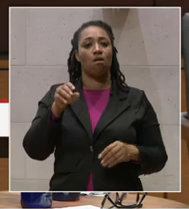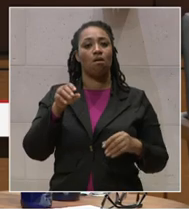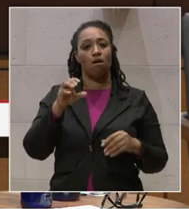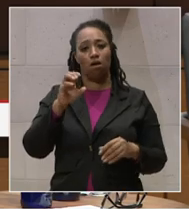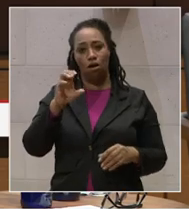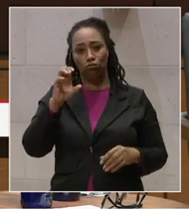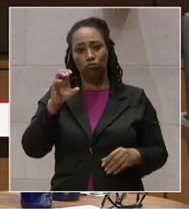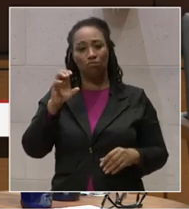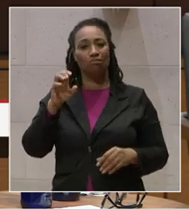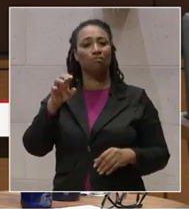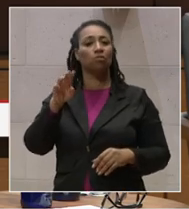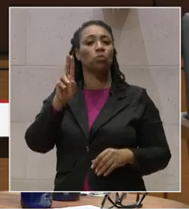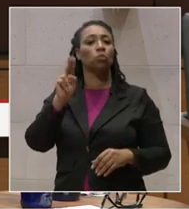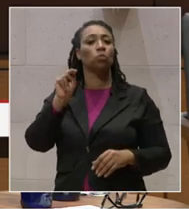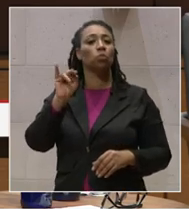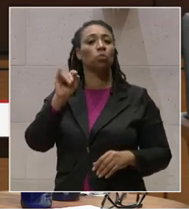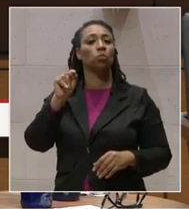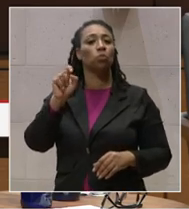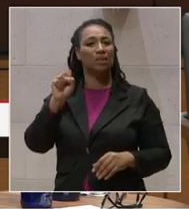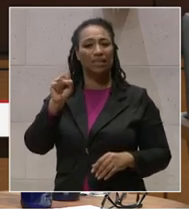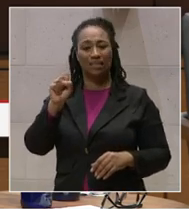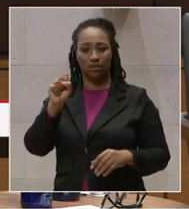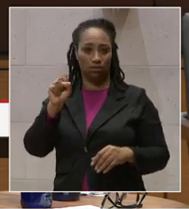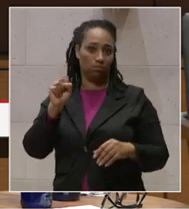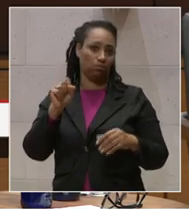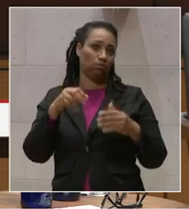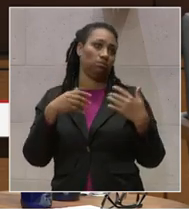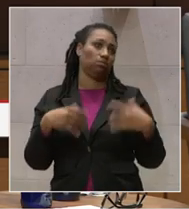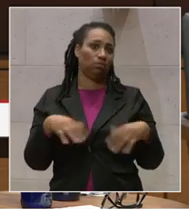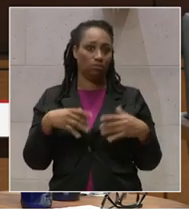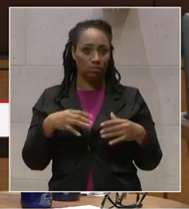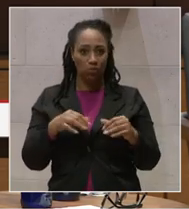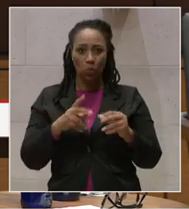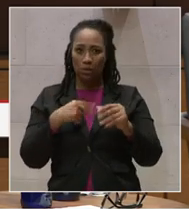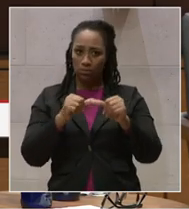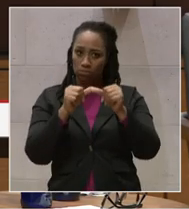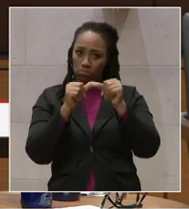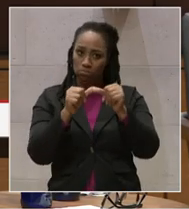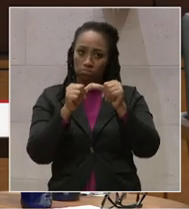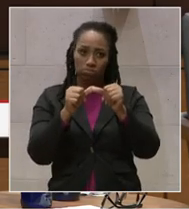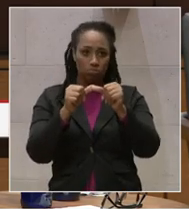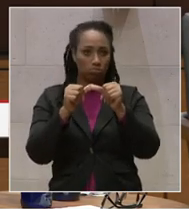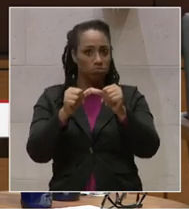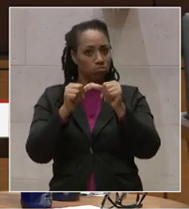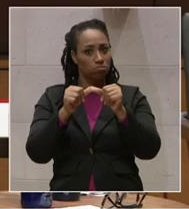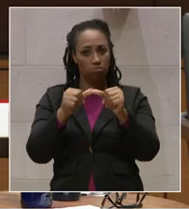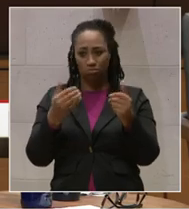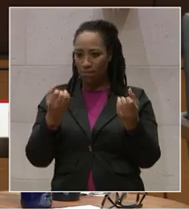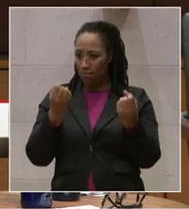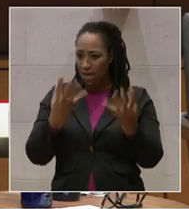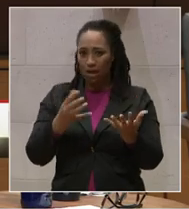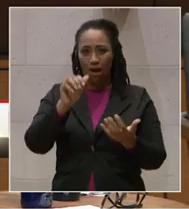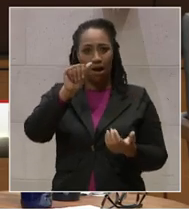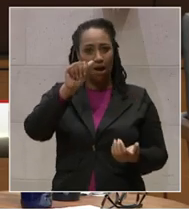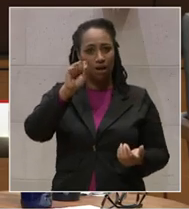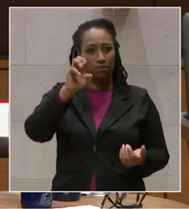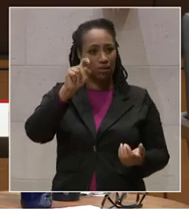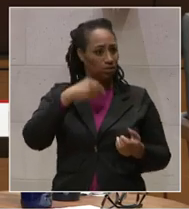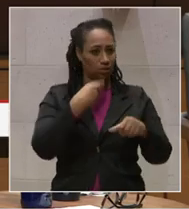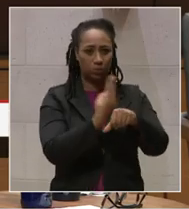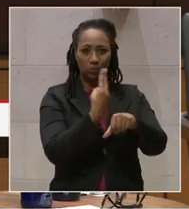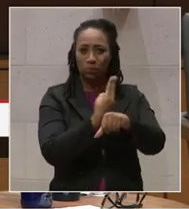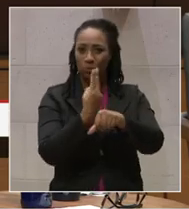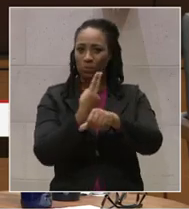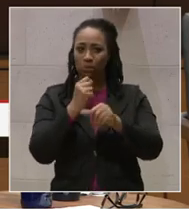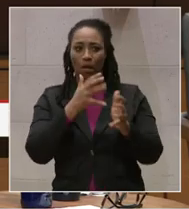our federal assets. So on the next slide, I want to talk about one particular project that did this.